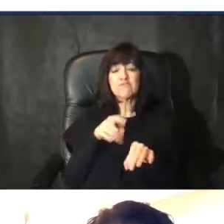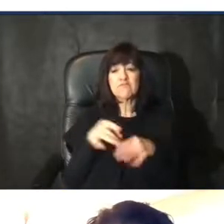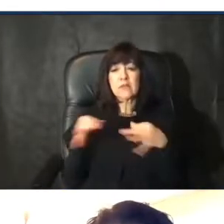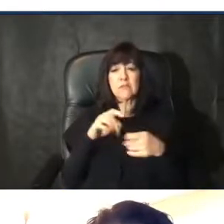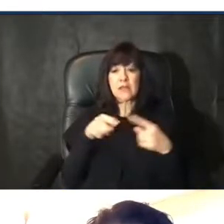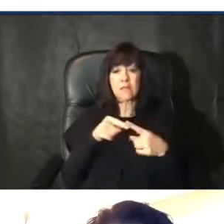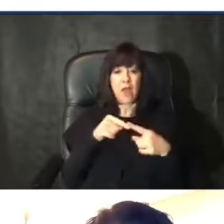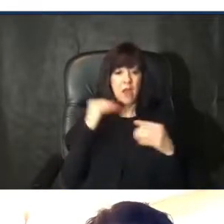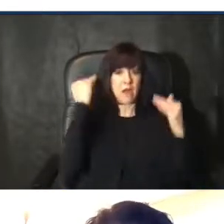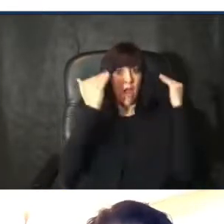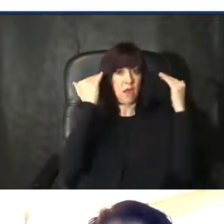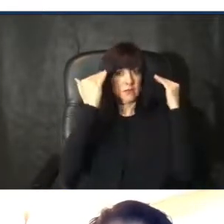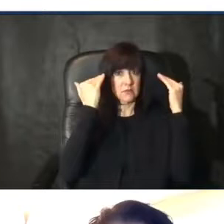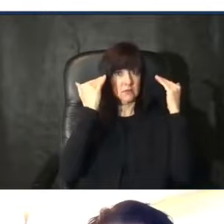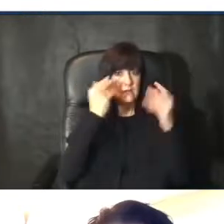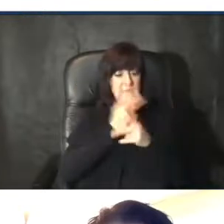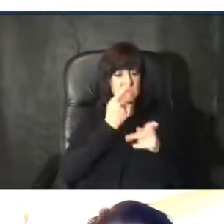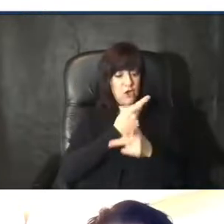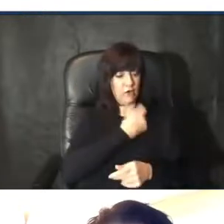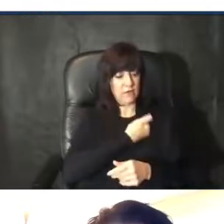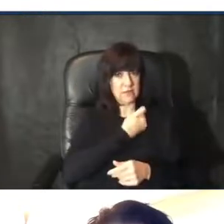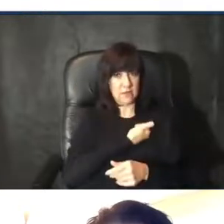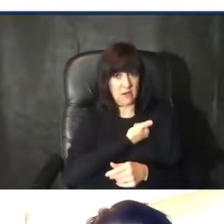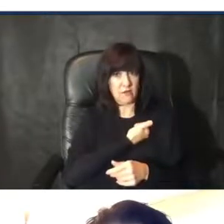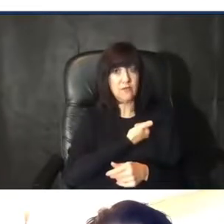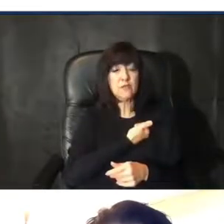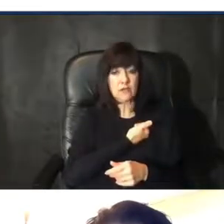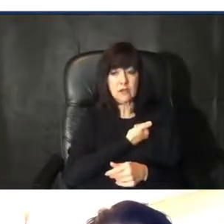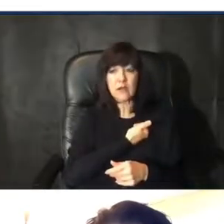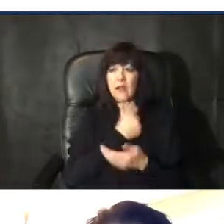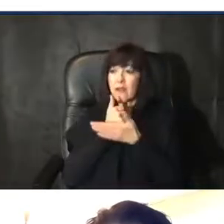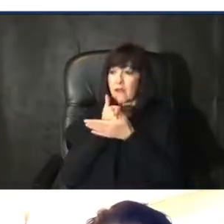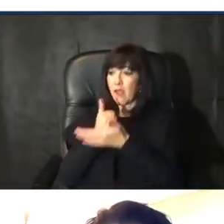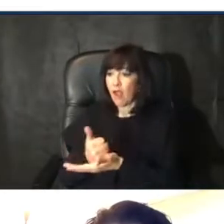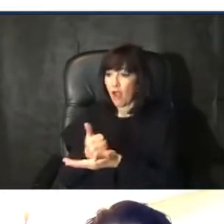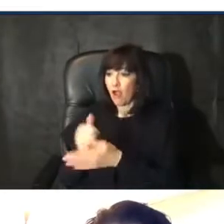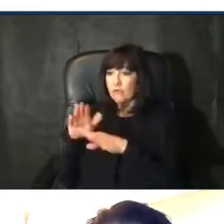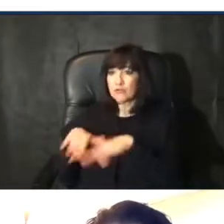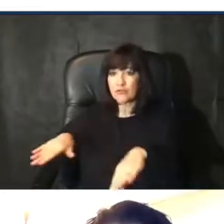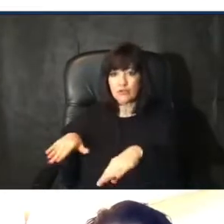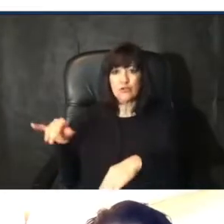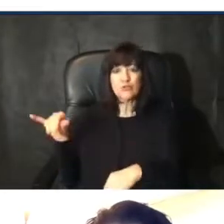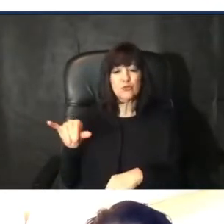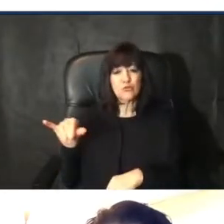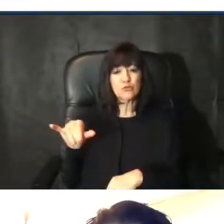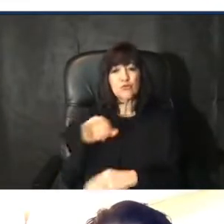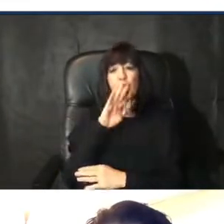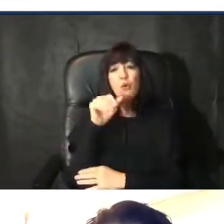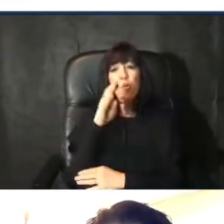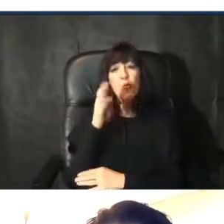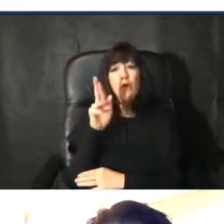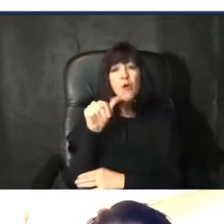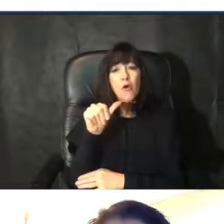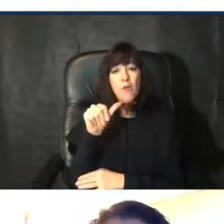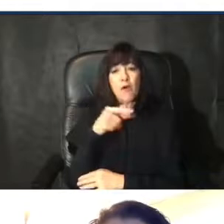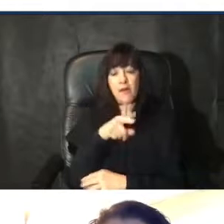for help when they need it for their children. And I know that Barb can talk a little bit to some of the resources that are